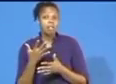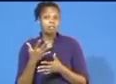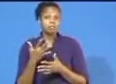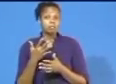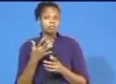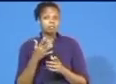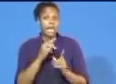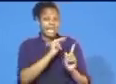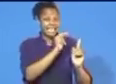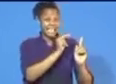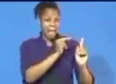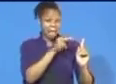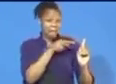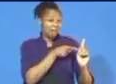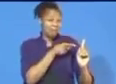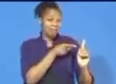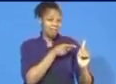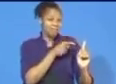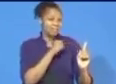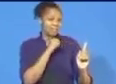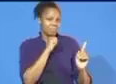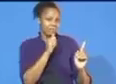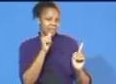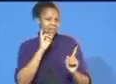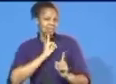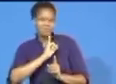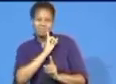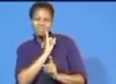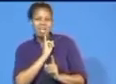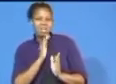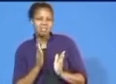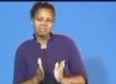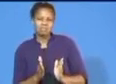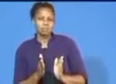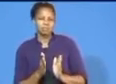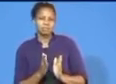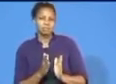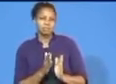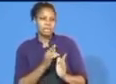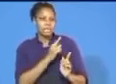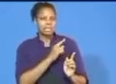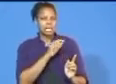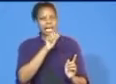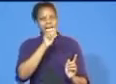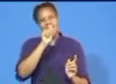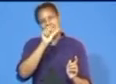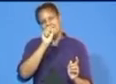Naaman wasn't an Israelite. He's a Syrian.